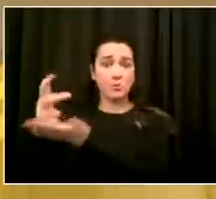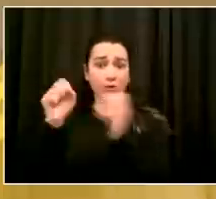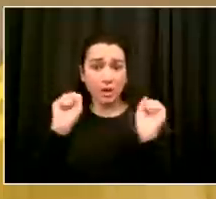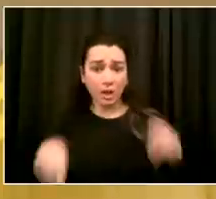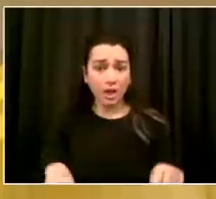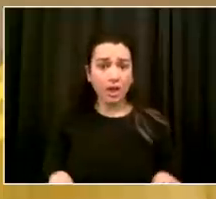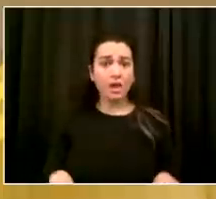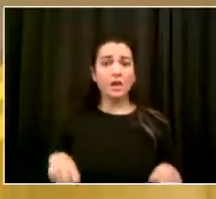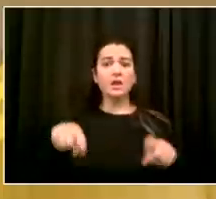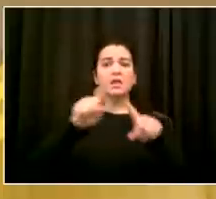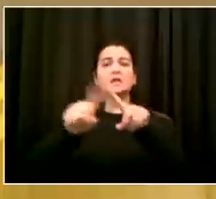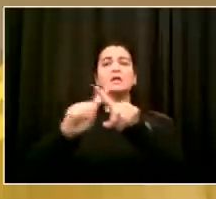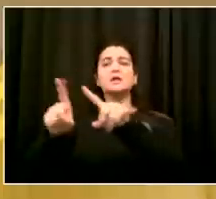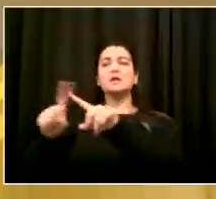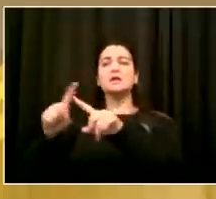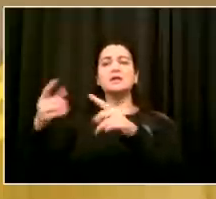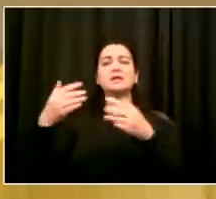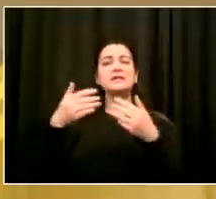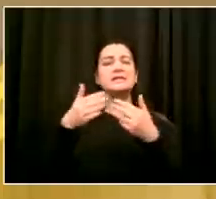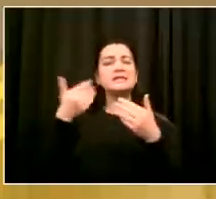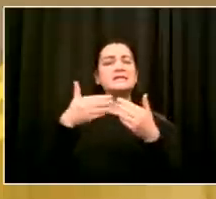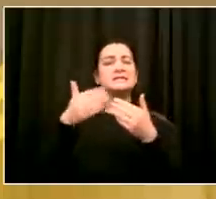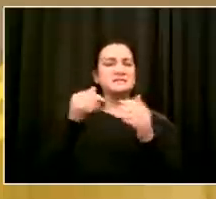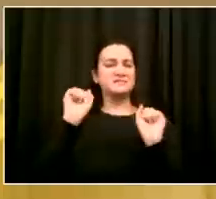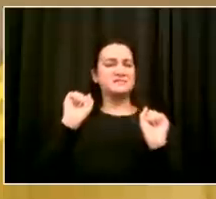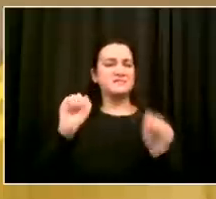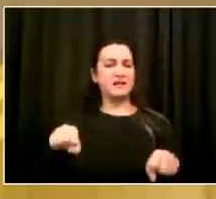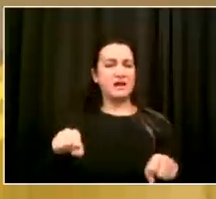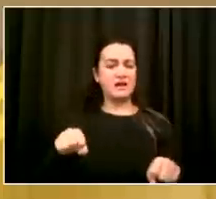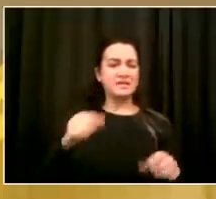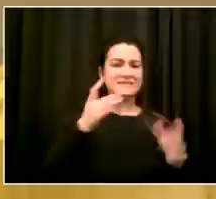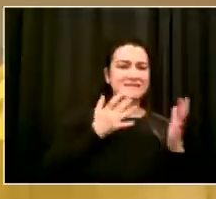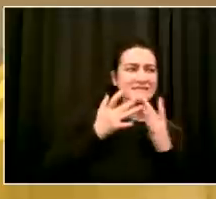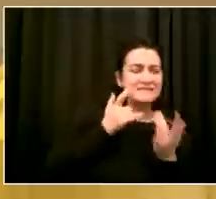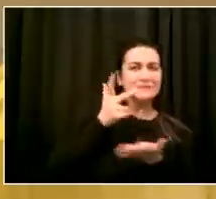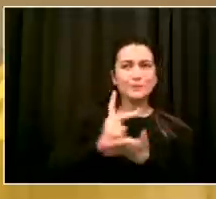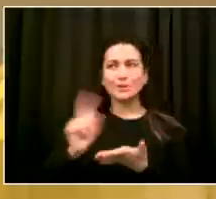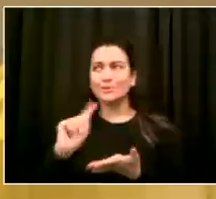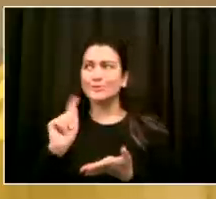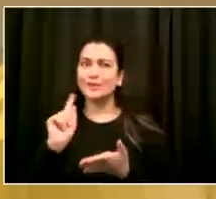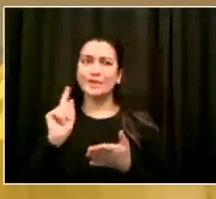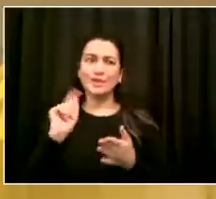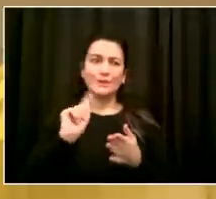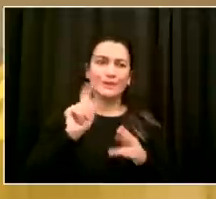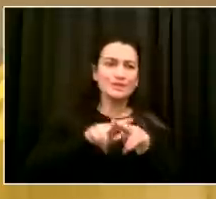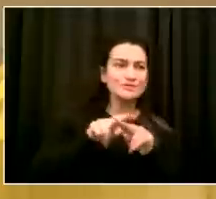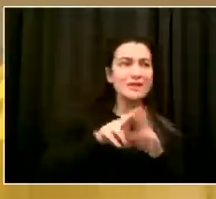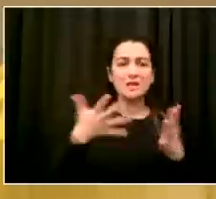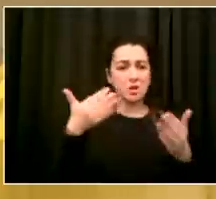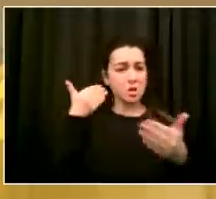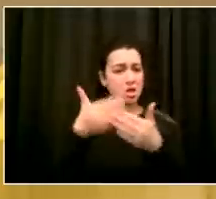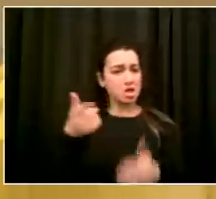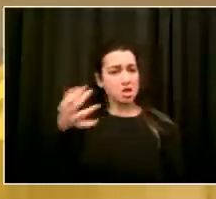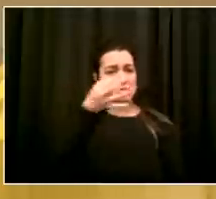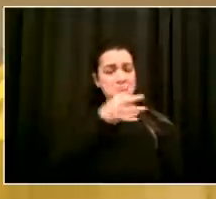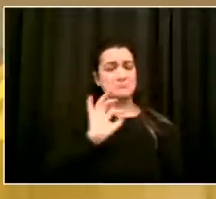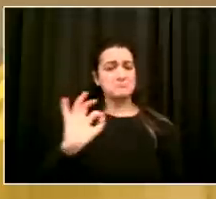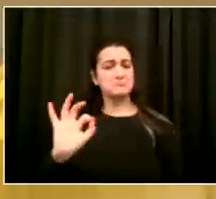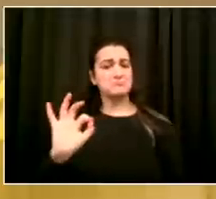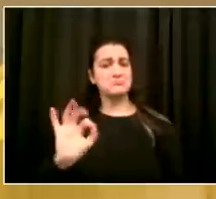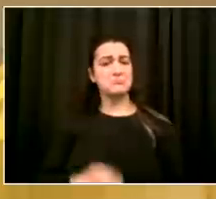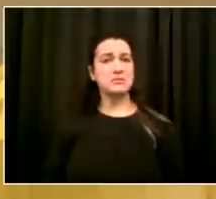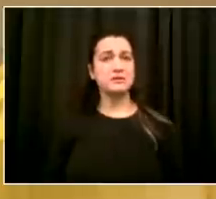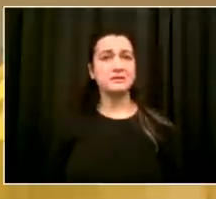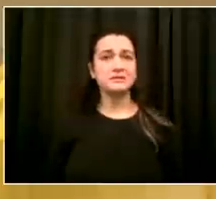get the vaccine in people's arms so we can get this crisis over with and get back to living a normal life. I really would